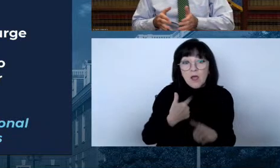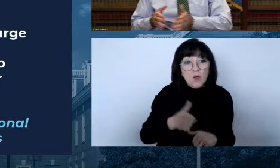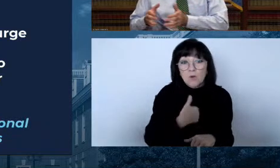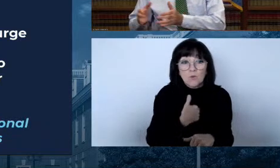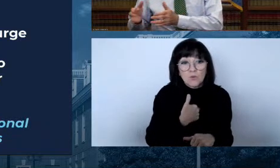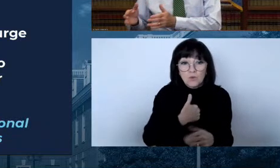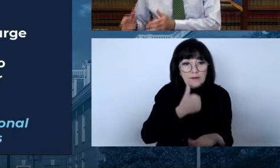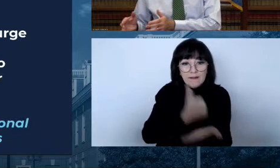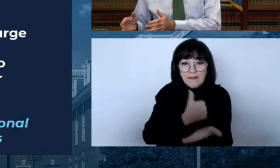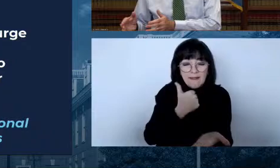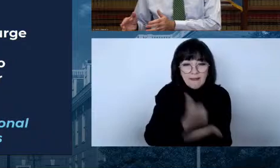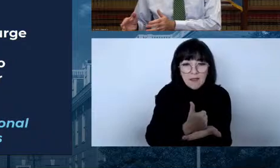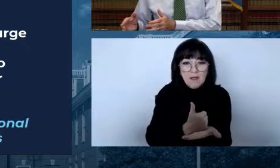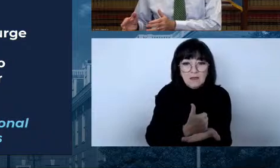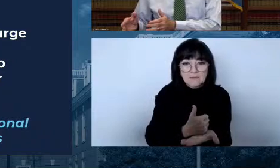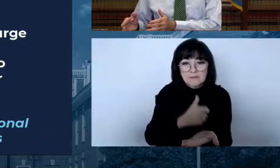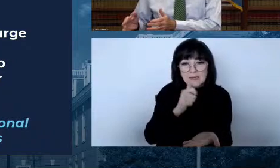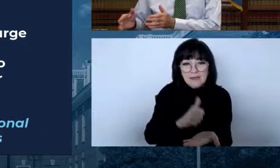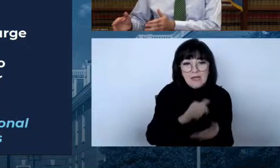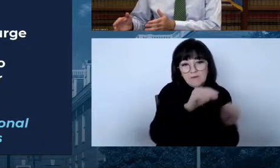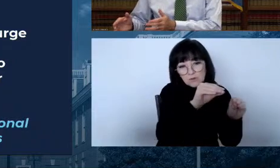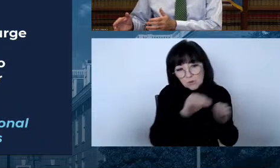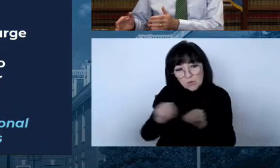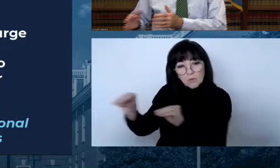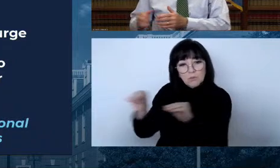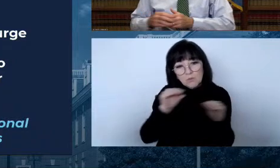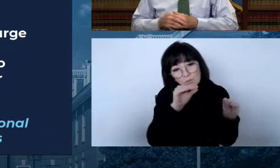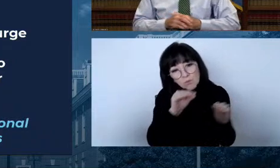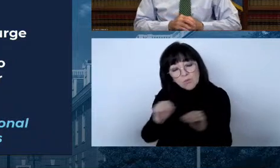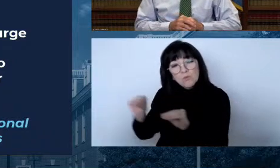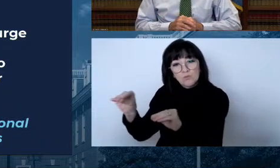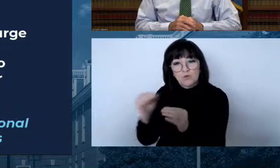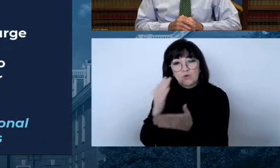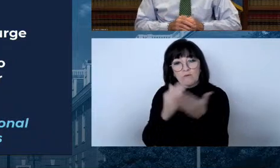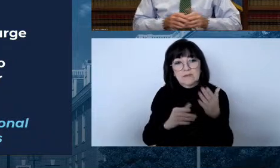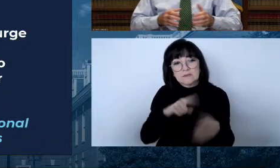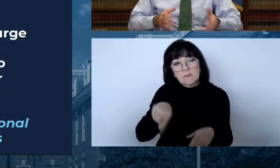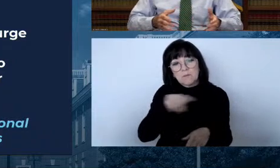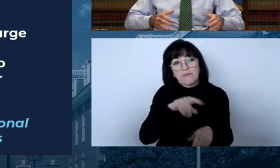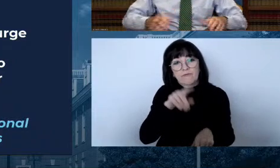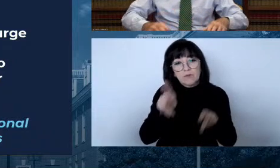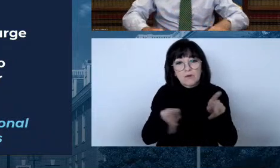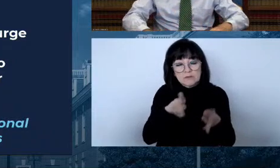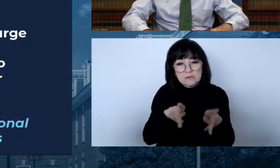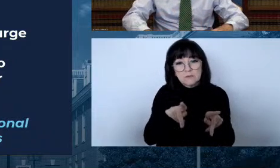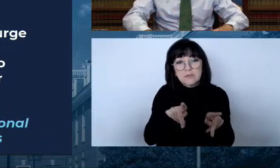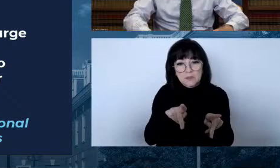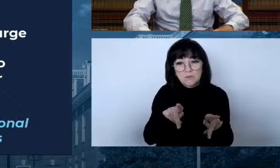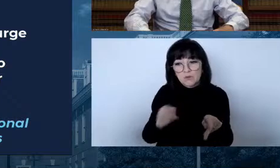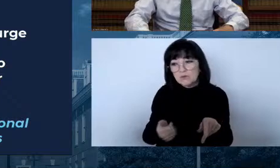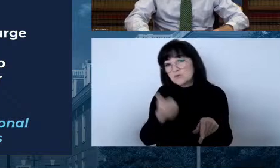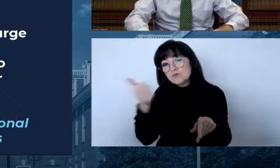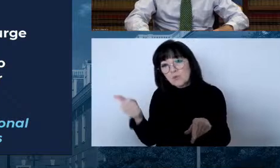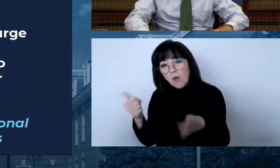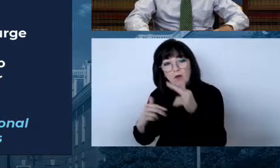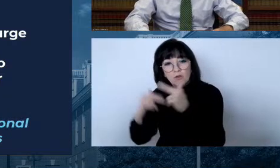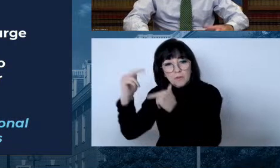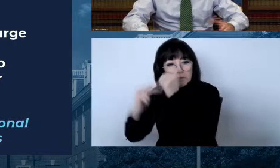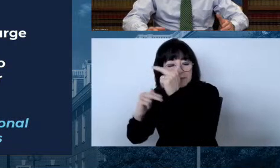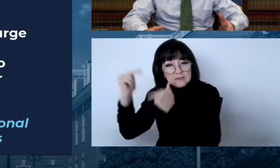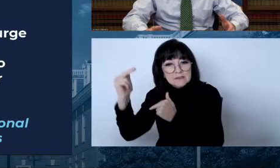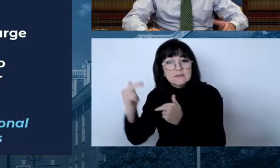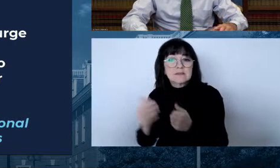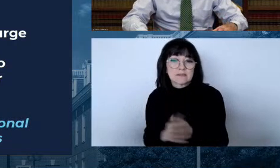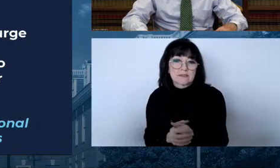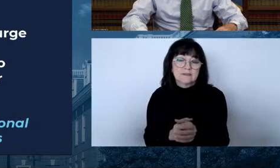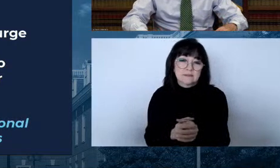in the hospitals into long-term care and other assisted facilities, we need some emergency powers. And